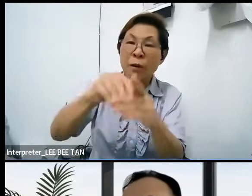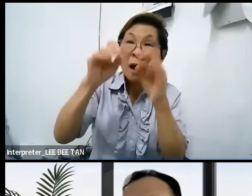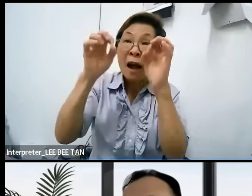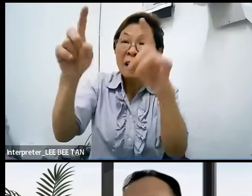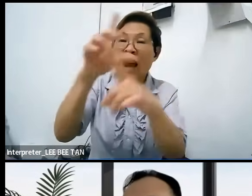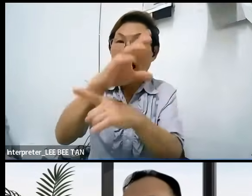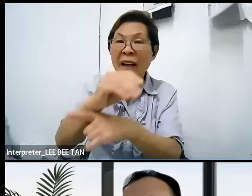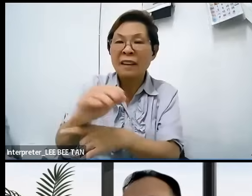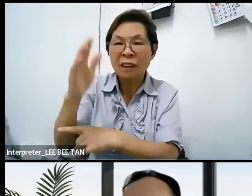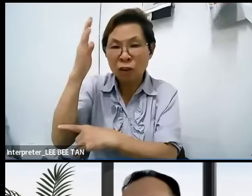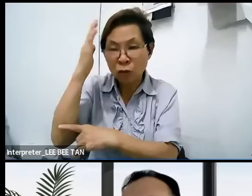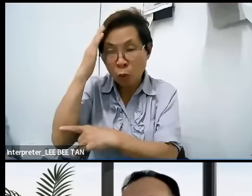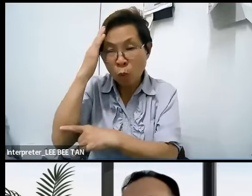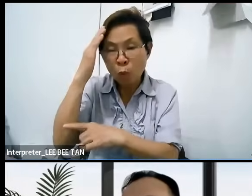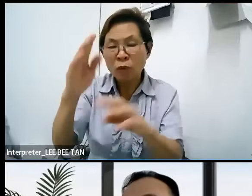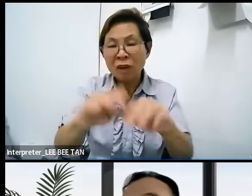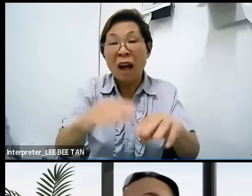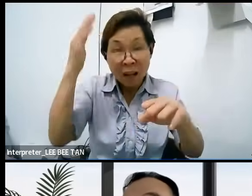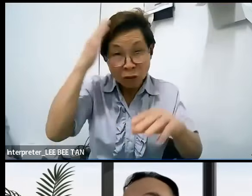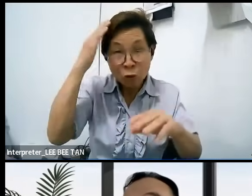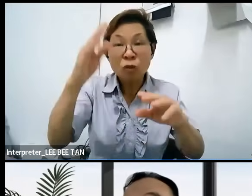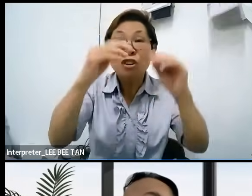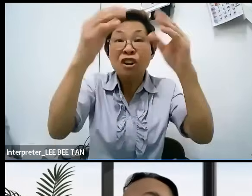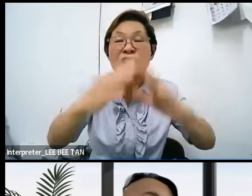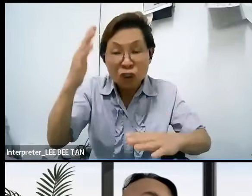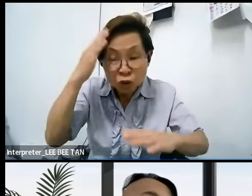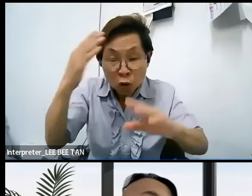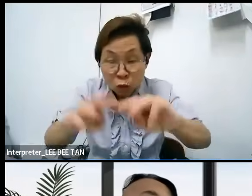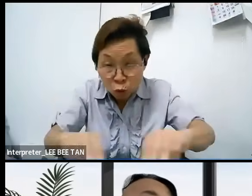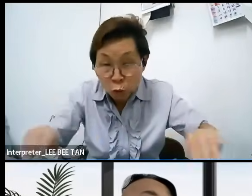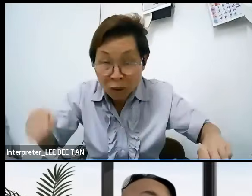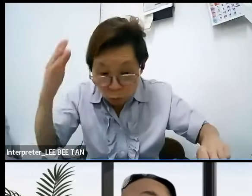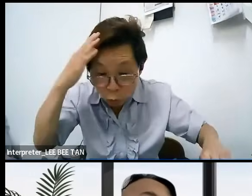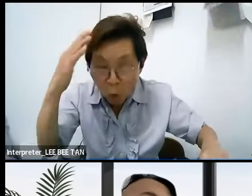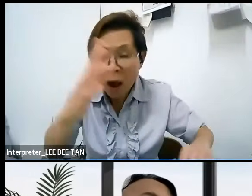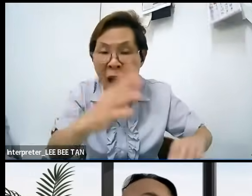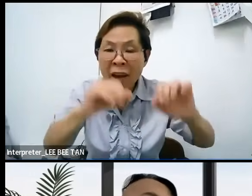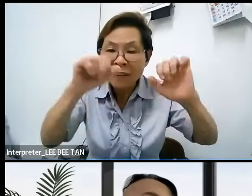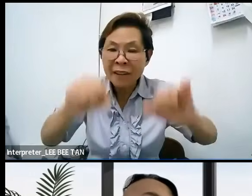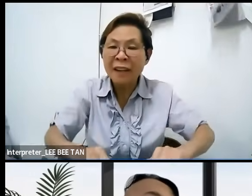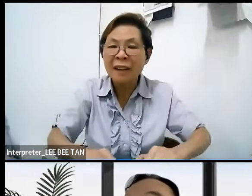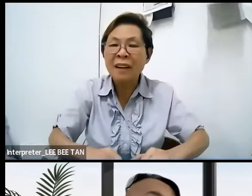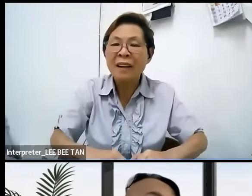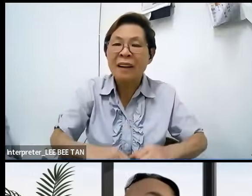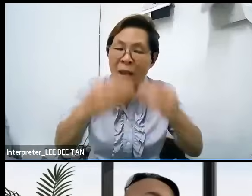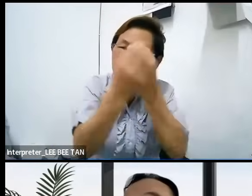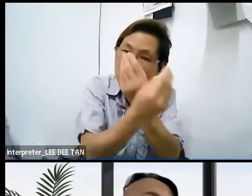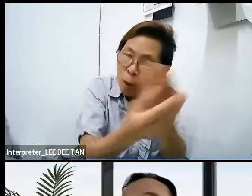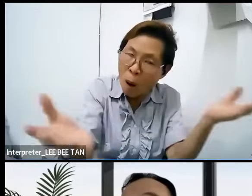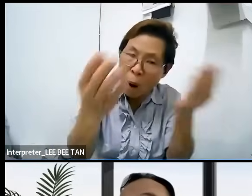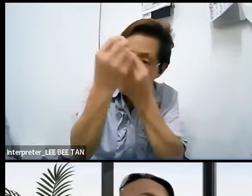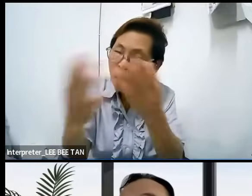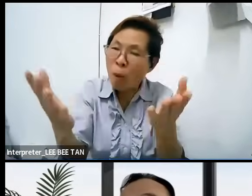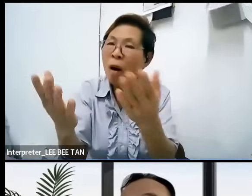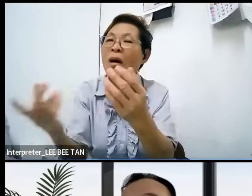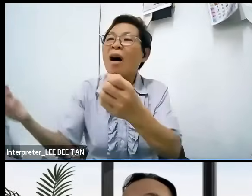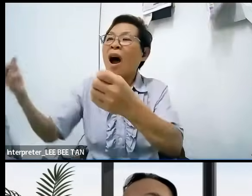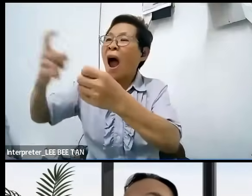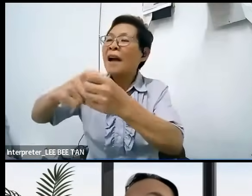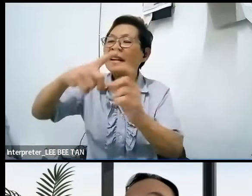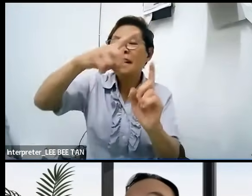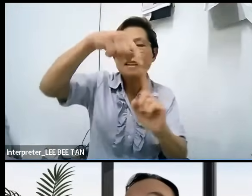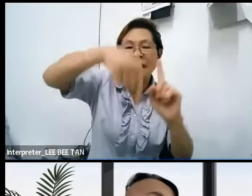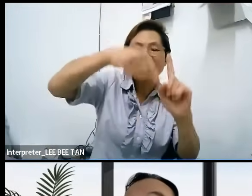and they know their students well, so they're able to disseminate any related information, any data,